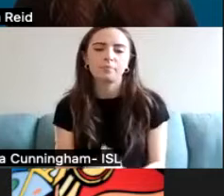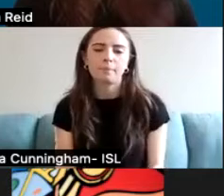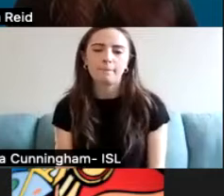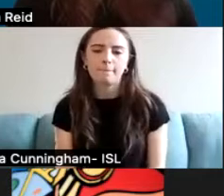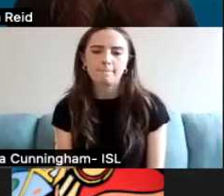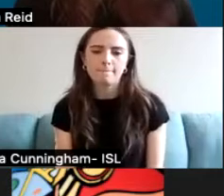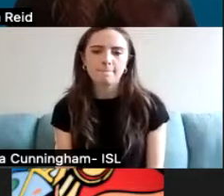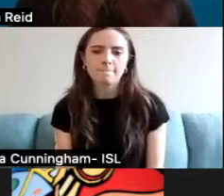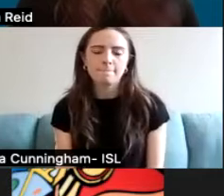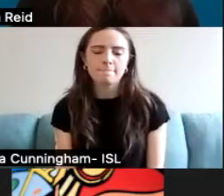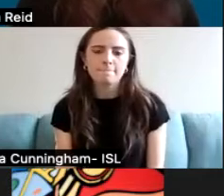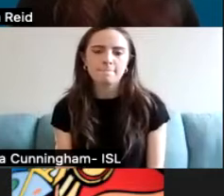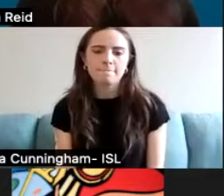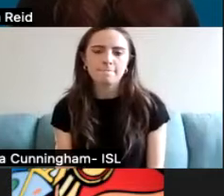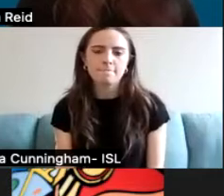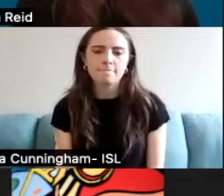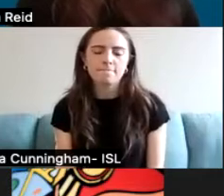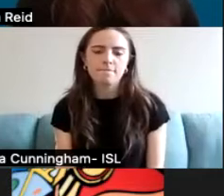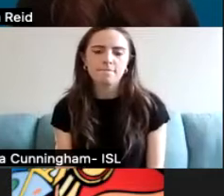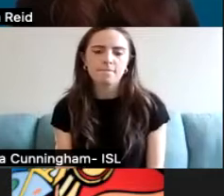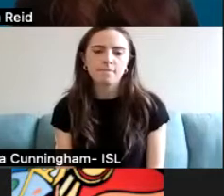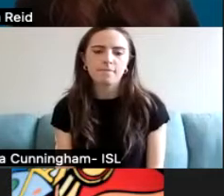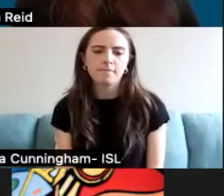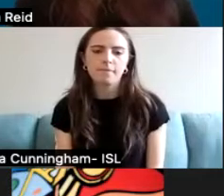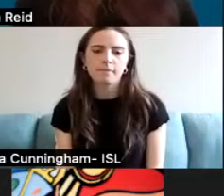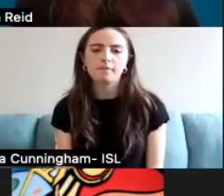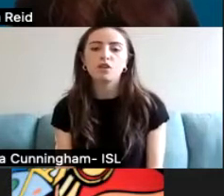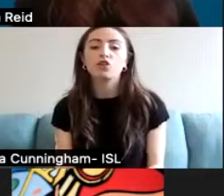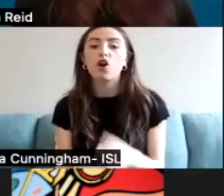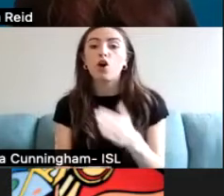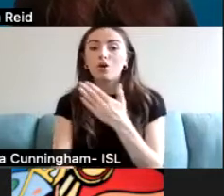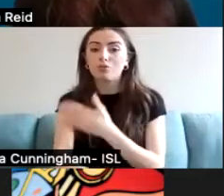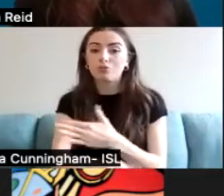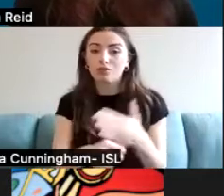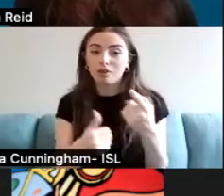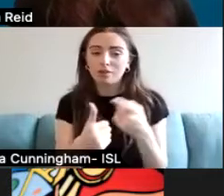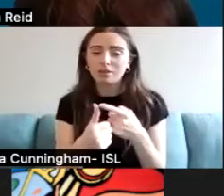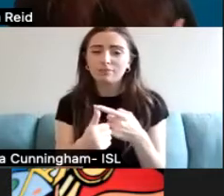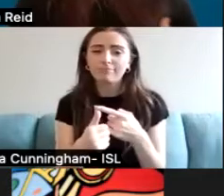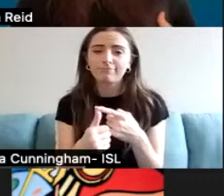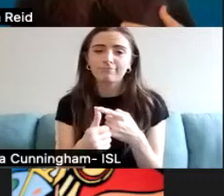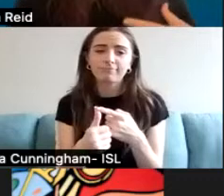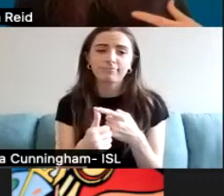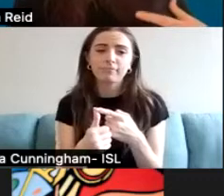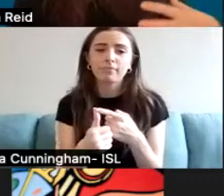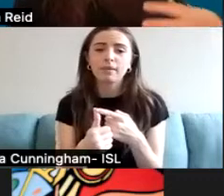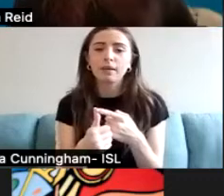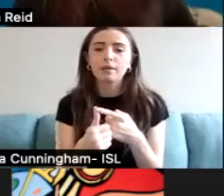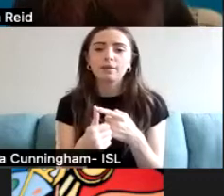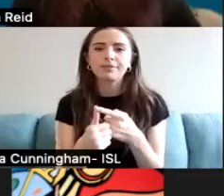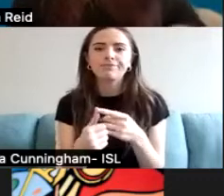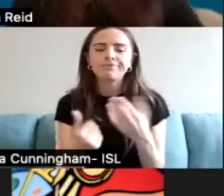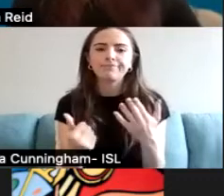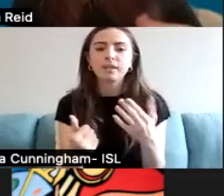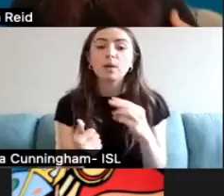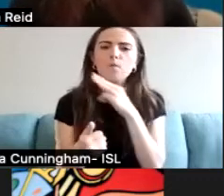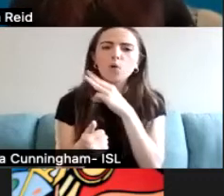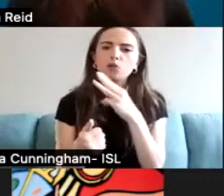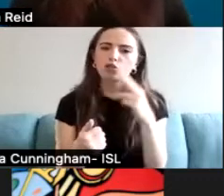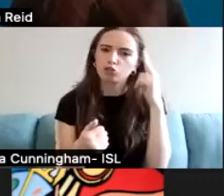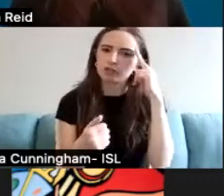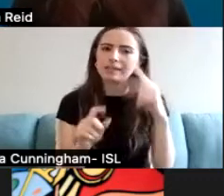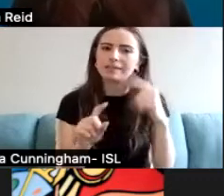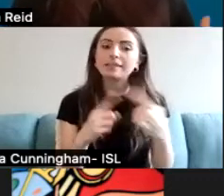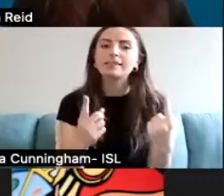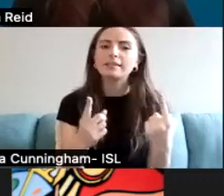be available for everyone. So what I'm going to start off with is, it's just important to kind of understand the different